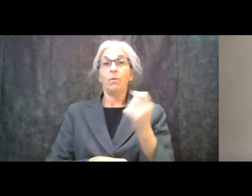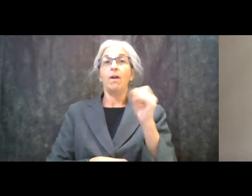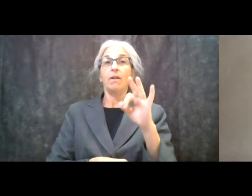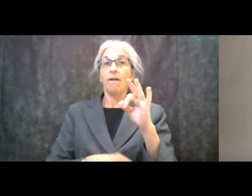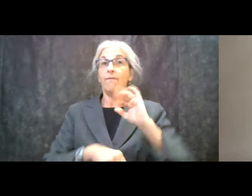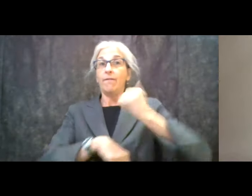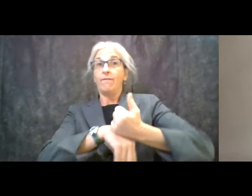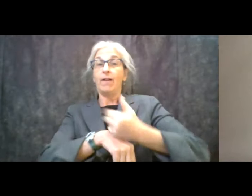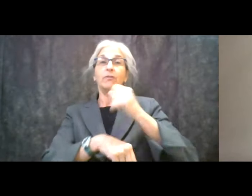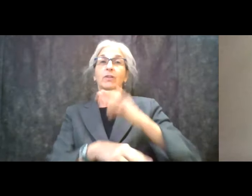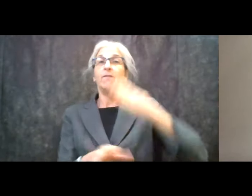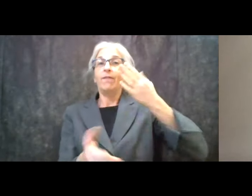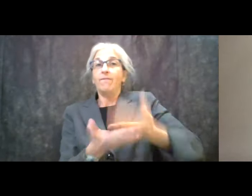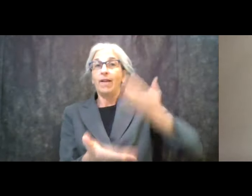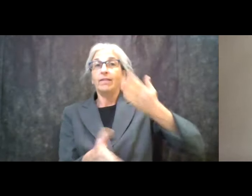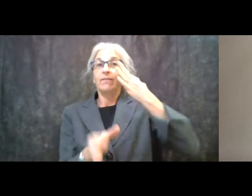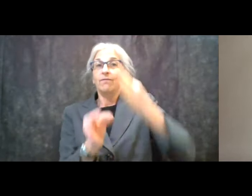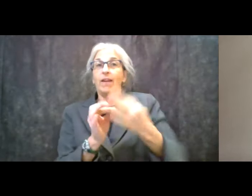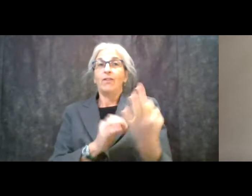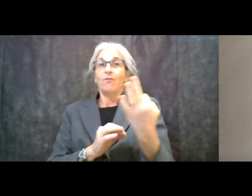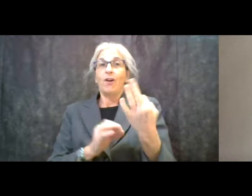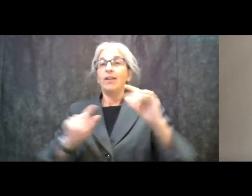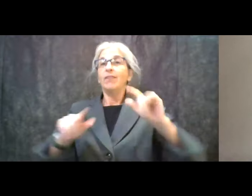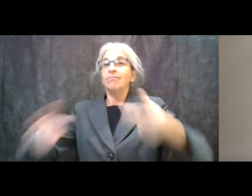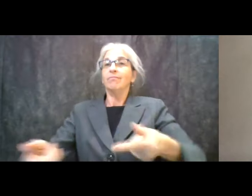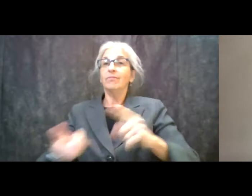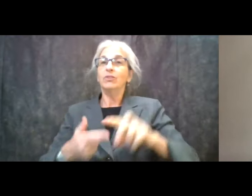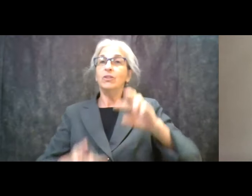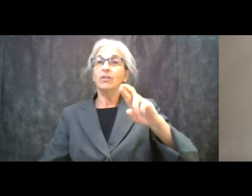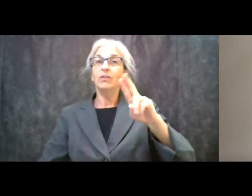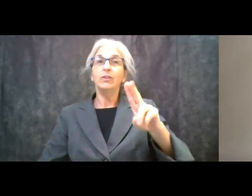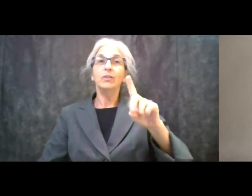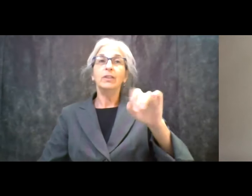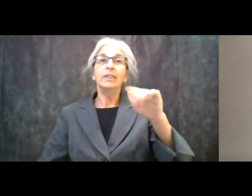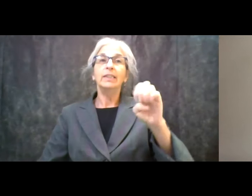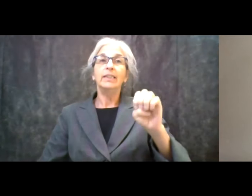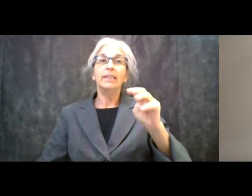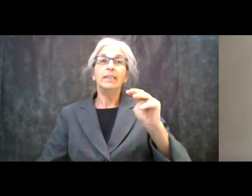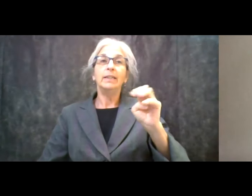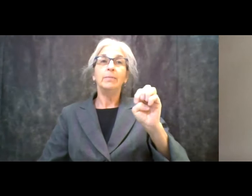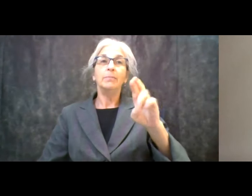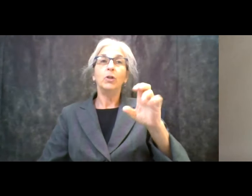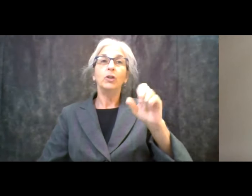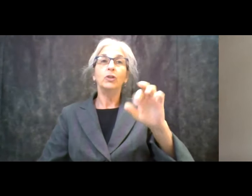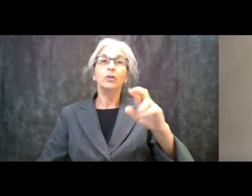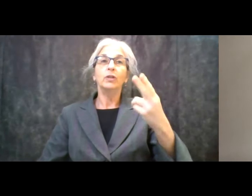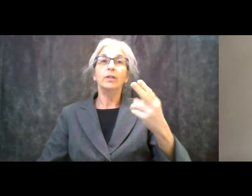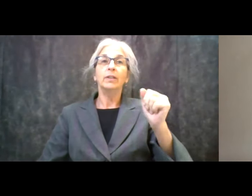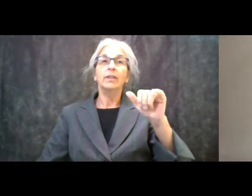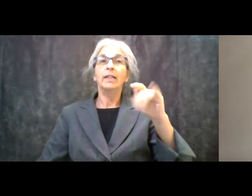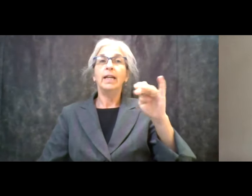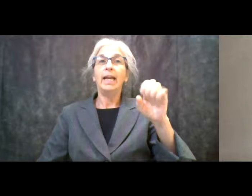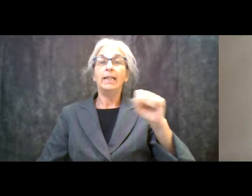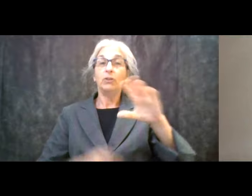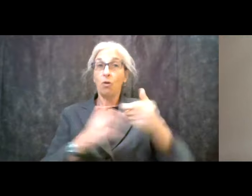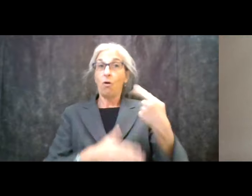founders of the Facts Faith Friday. So I'll turn things over to Rudine Mercer Haynes, because as all of us that are part of Facts Faith and Friday